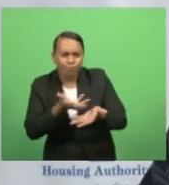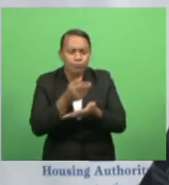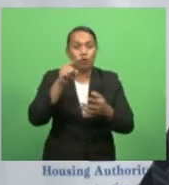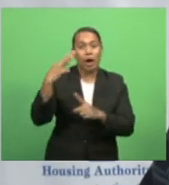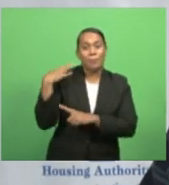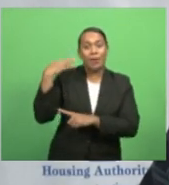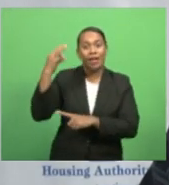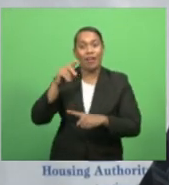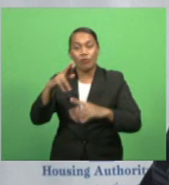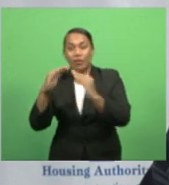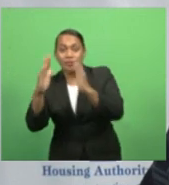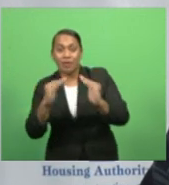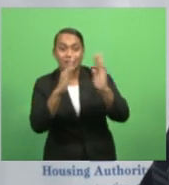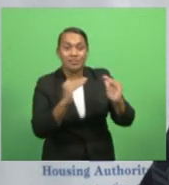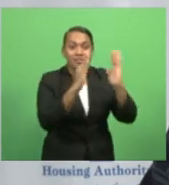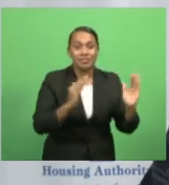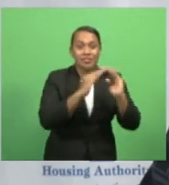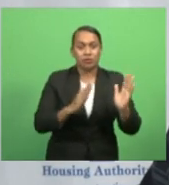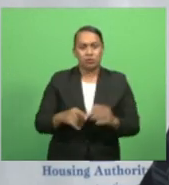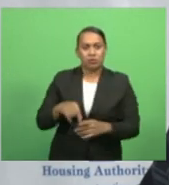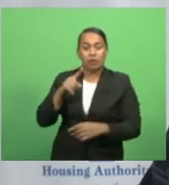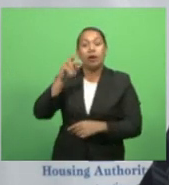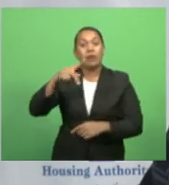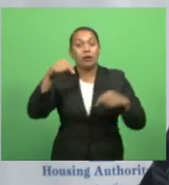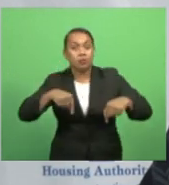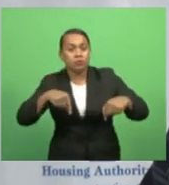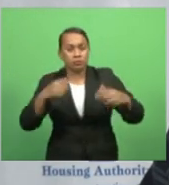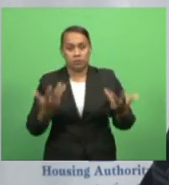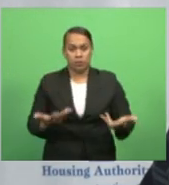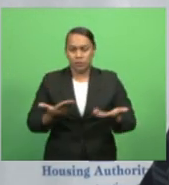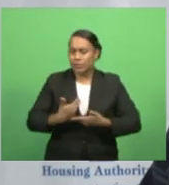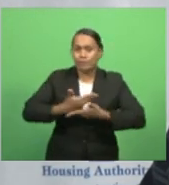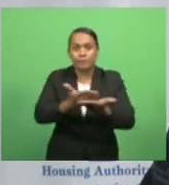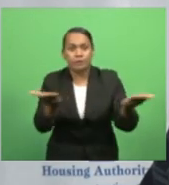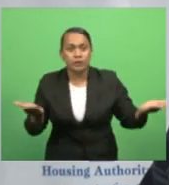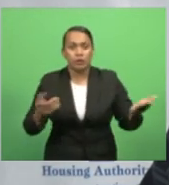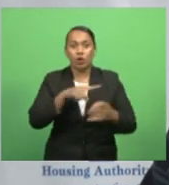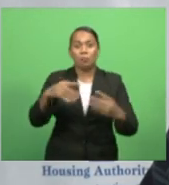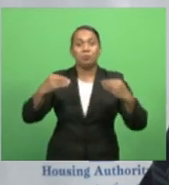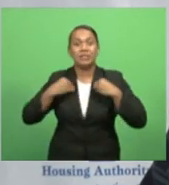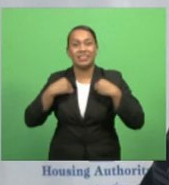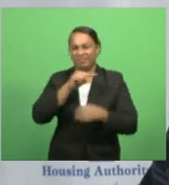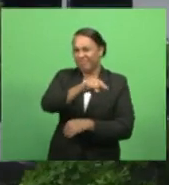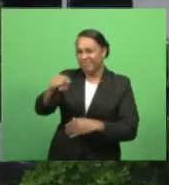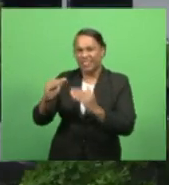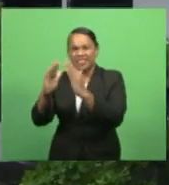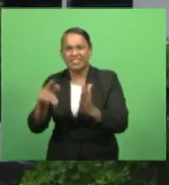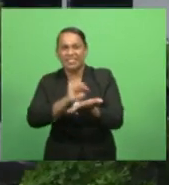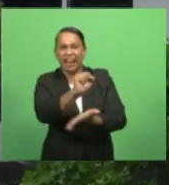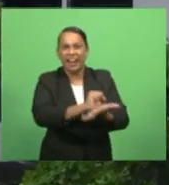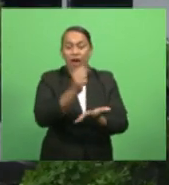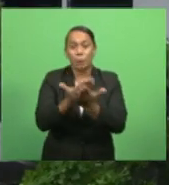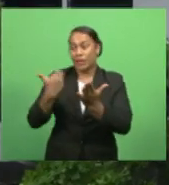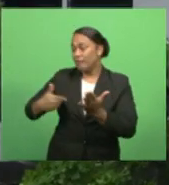after that, these lots are given to the agents to sell on our behalf. The CEO